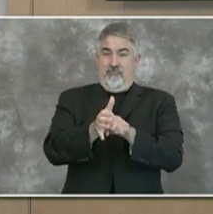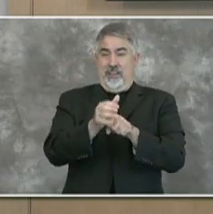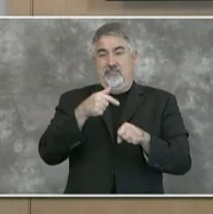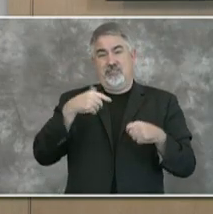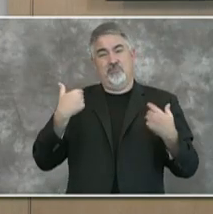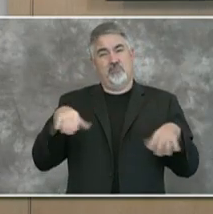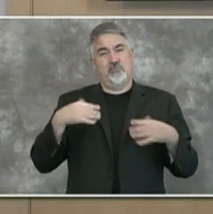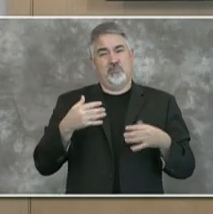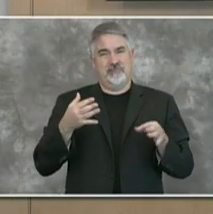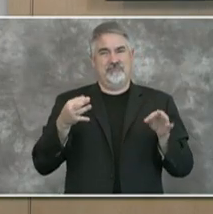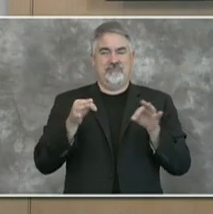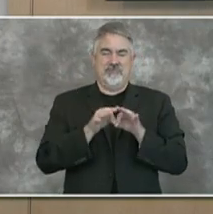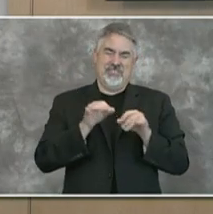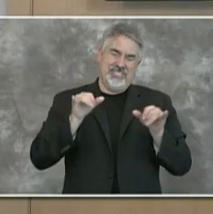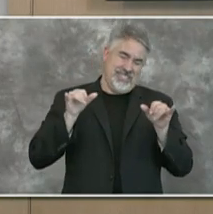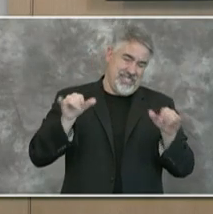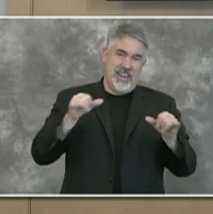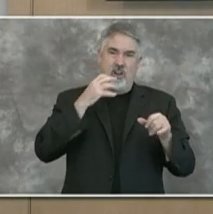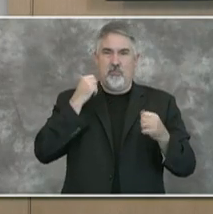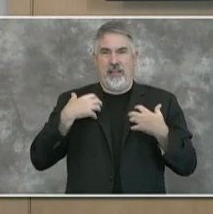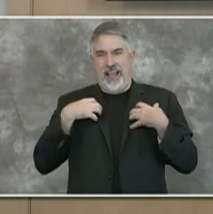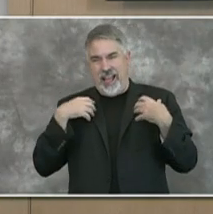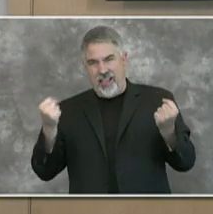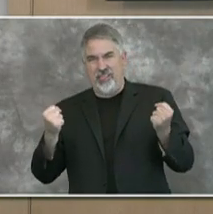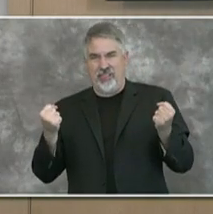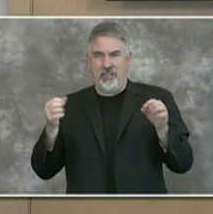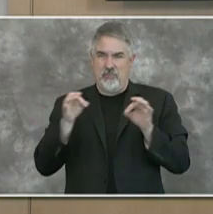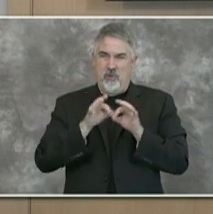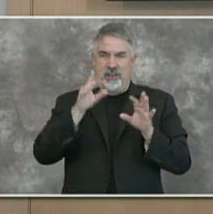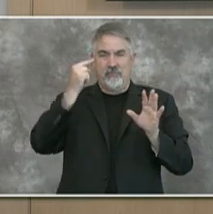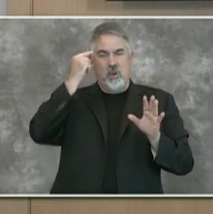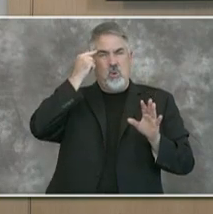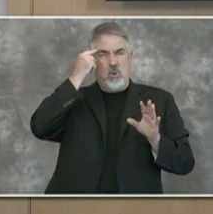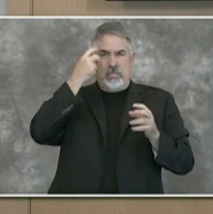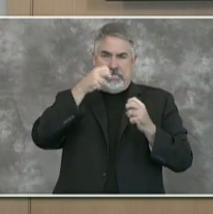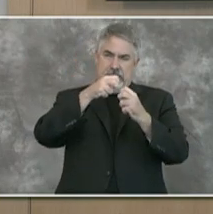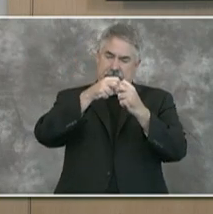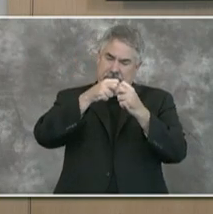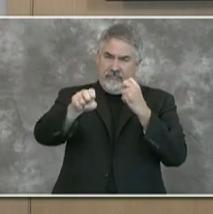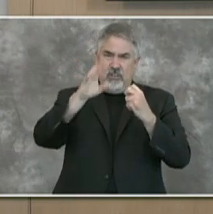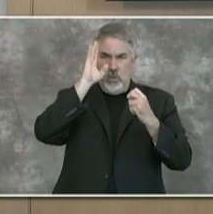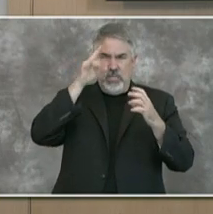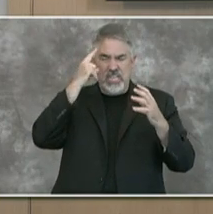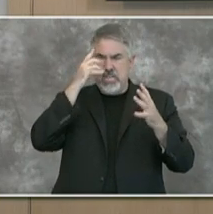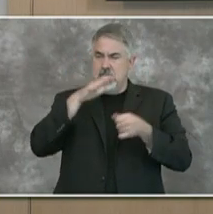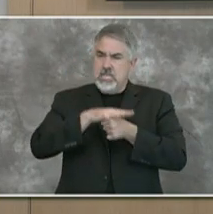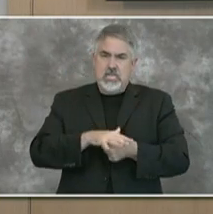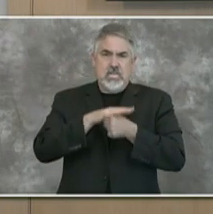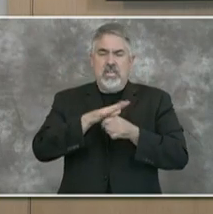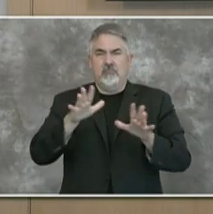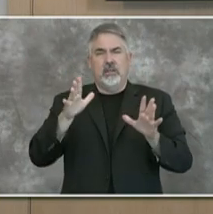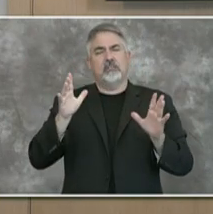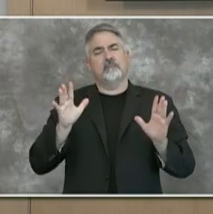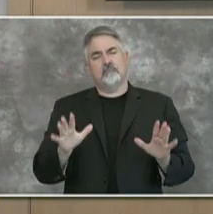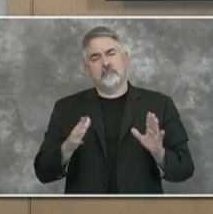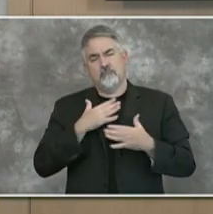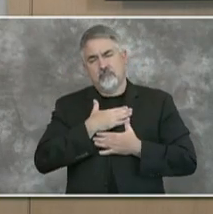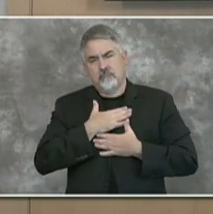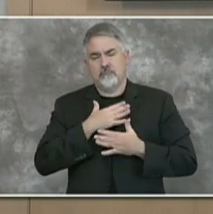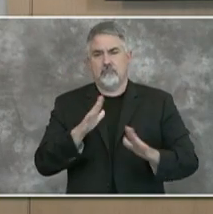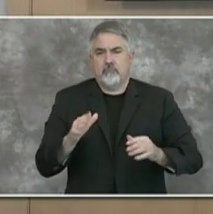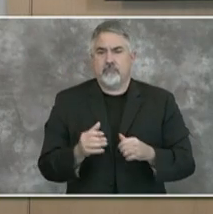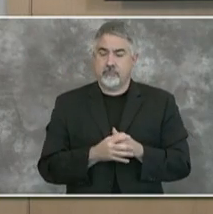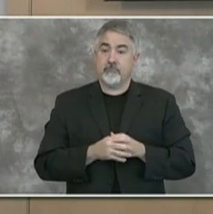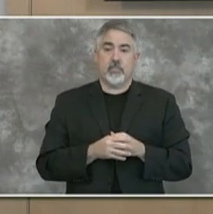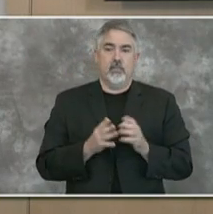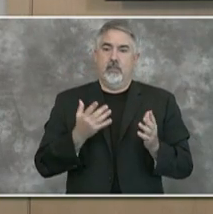we protect ourselves in general, that we protect our mental health and our physical health and our spiritual health, as well as the